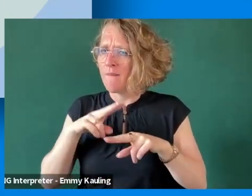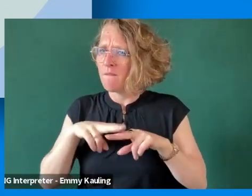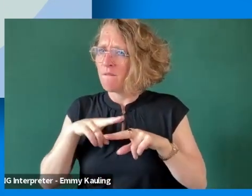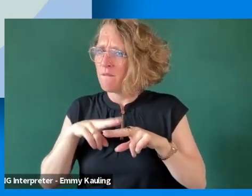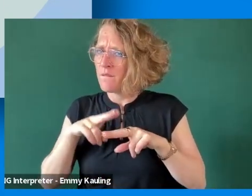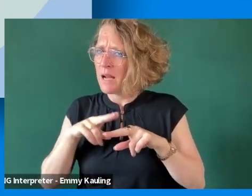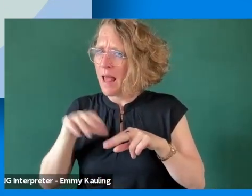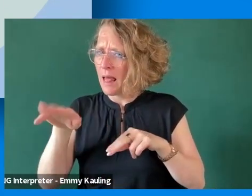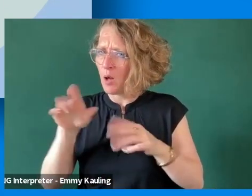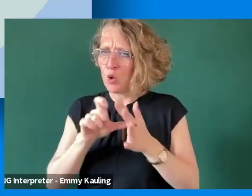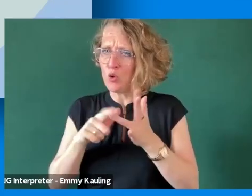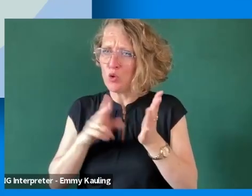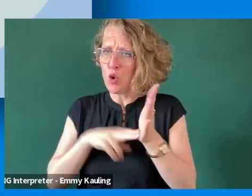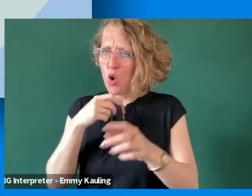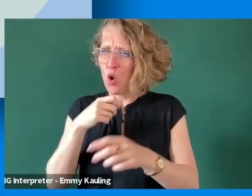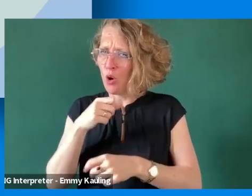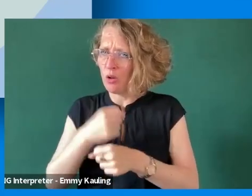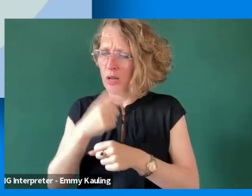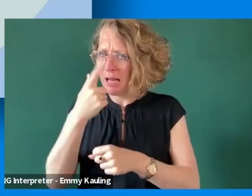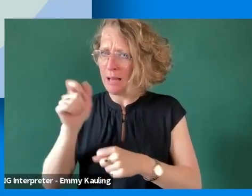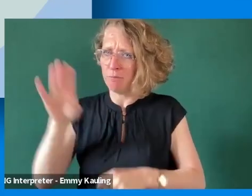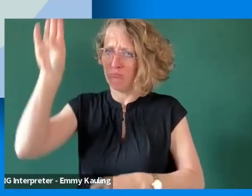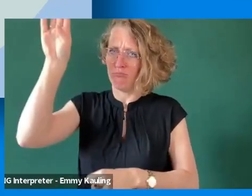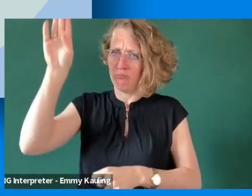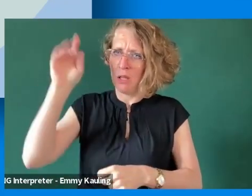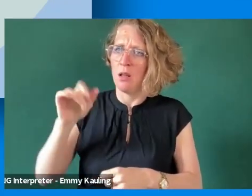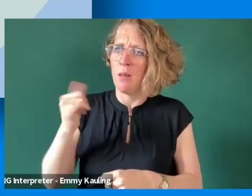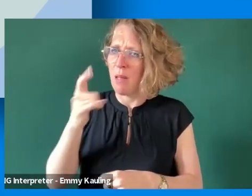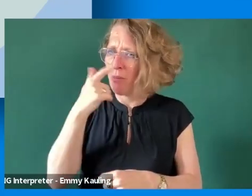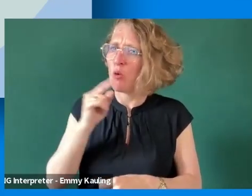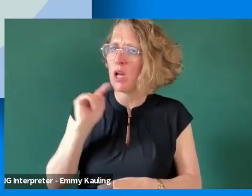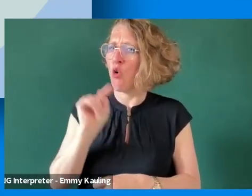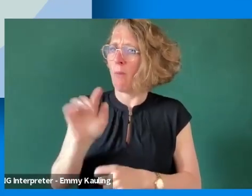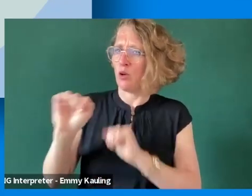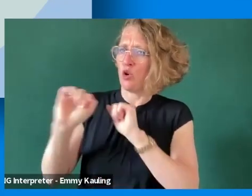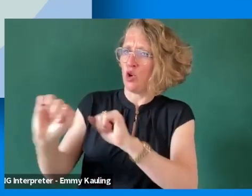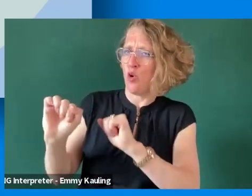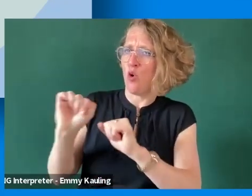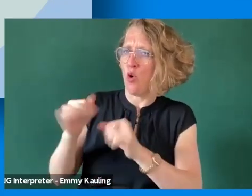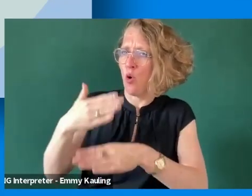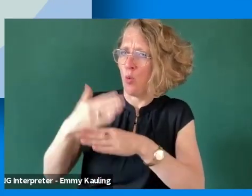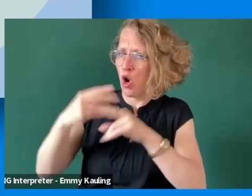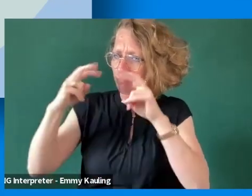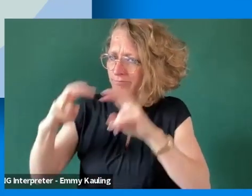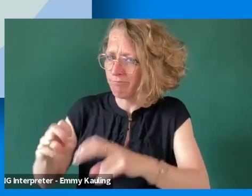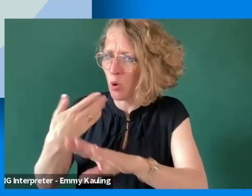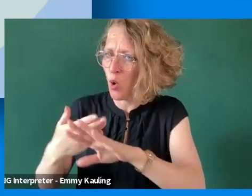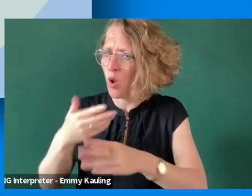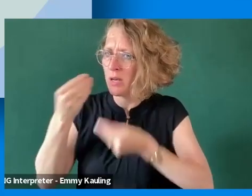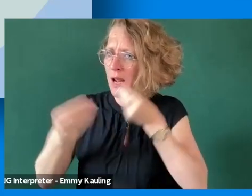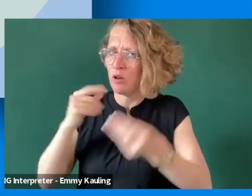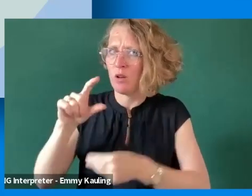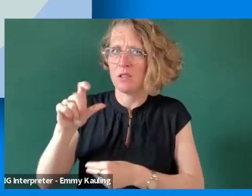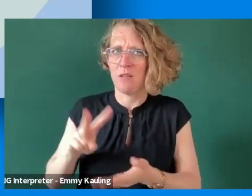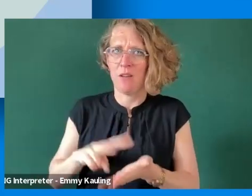to, but Dong, if you could put your digital hand up, then maybe you could comment on your work on narrative CVs. I